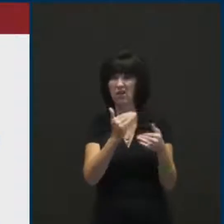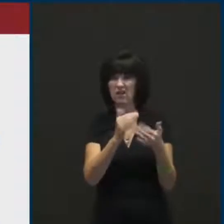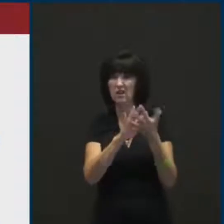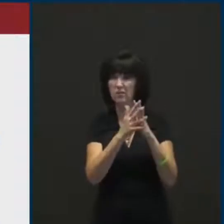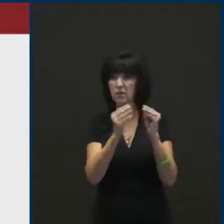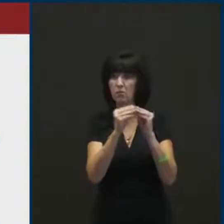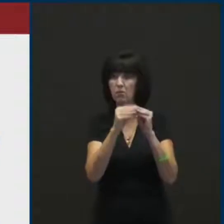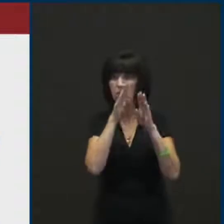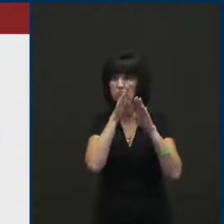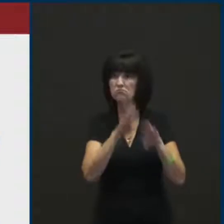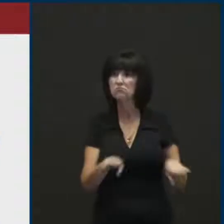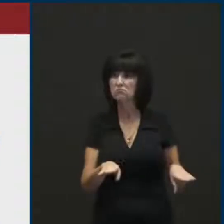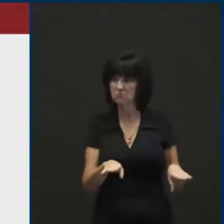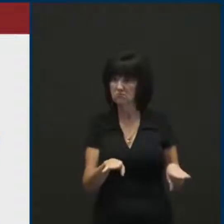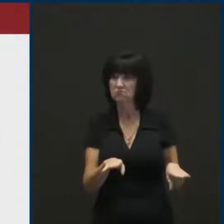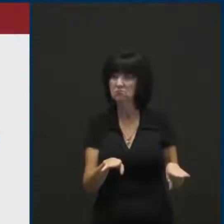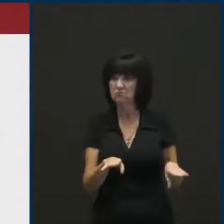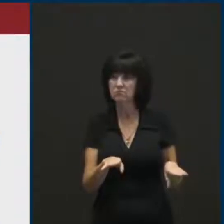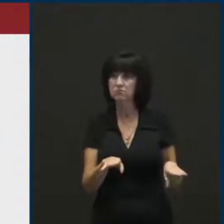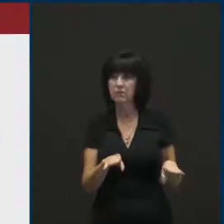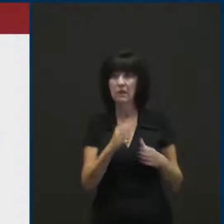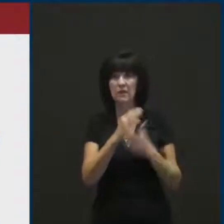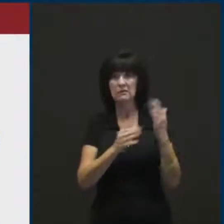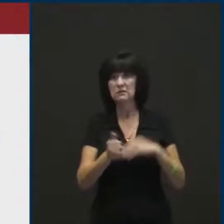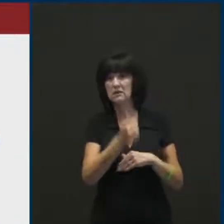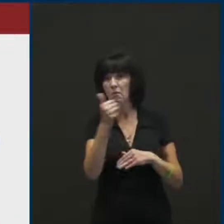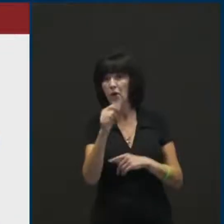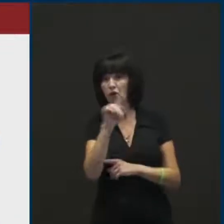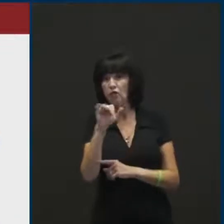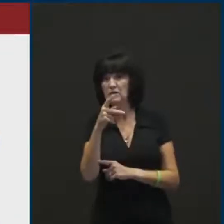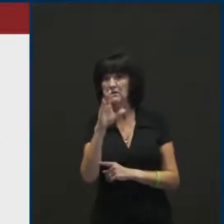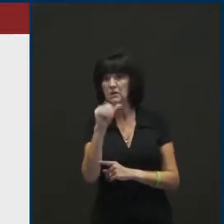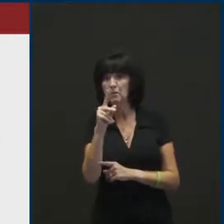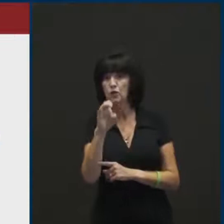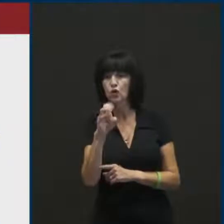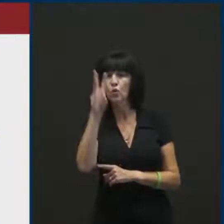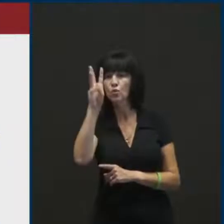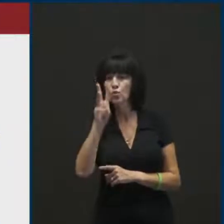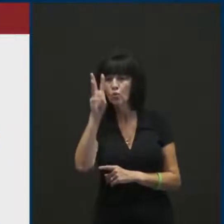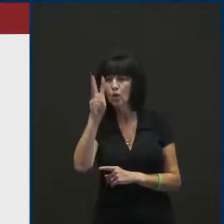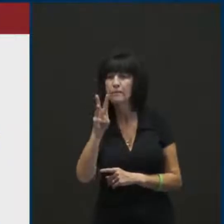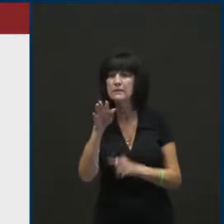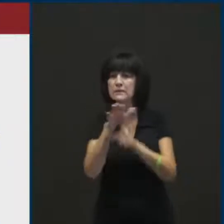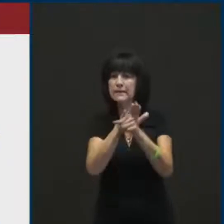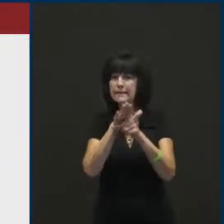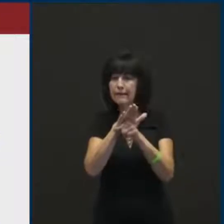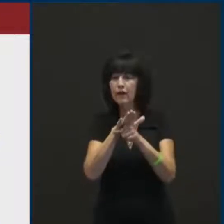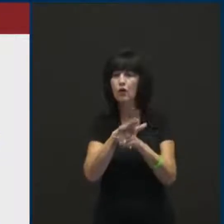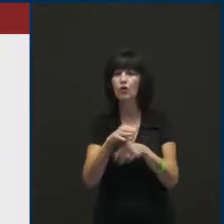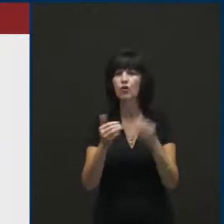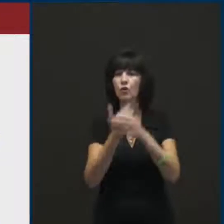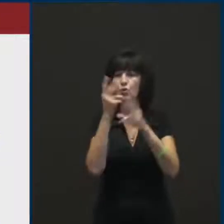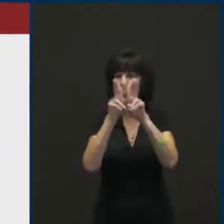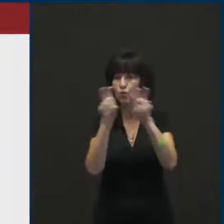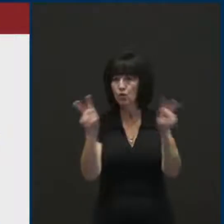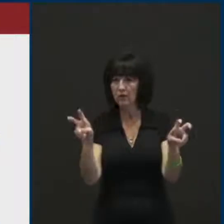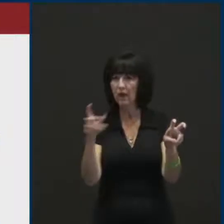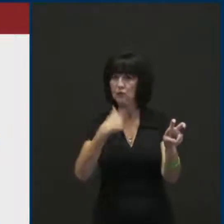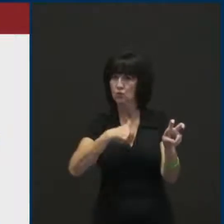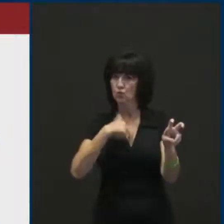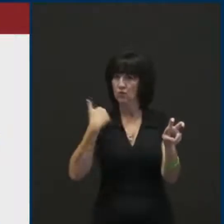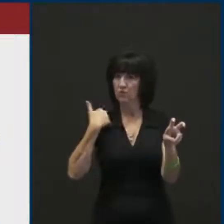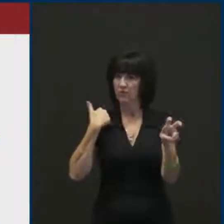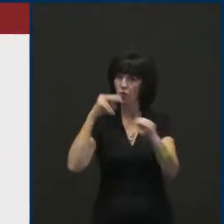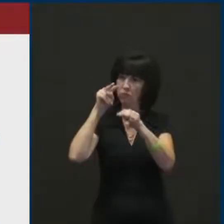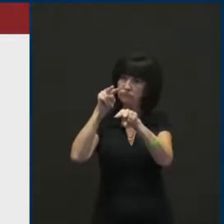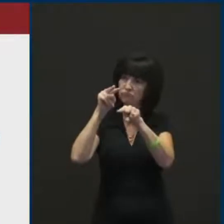lot at this point. And even some of the other zip codes in the Wilmington area and Newcastle that we've kept a close eye